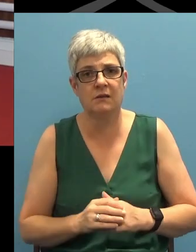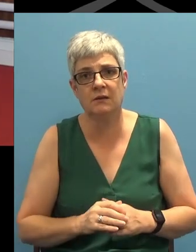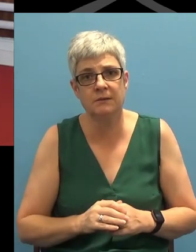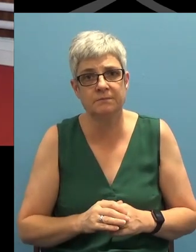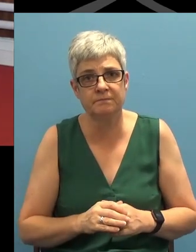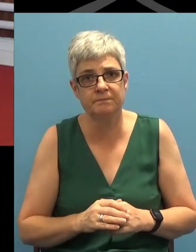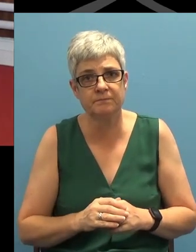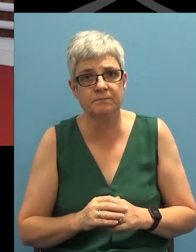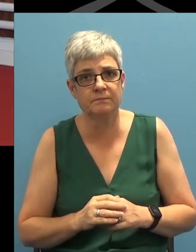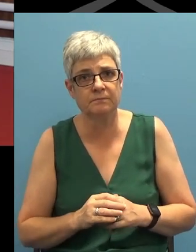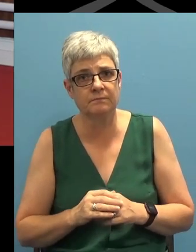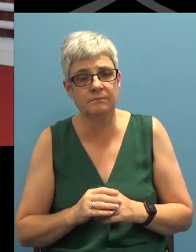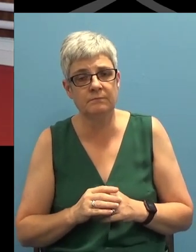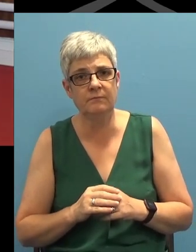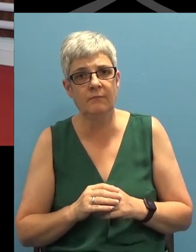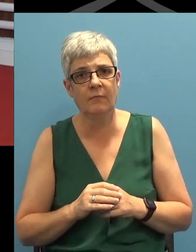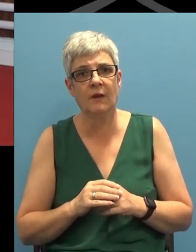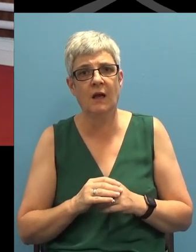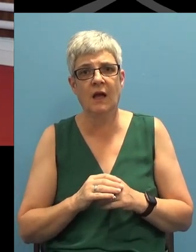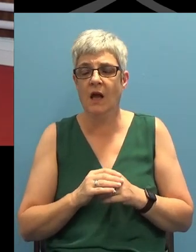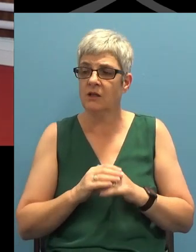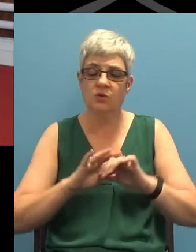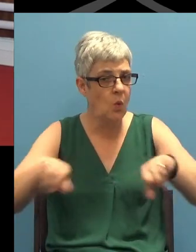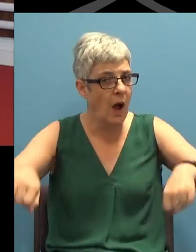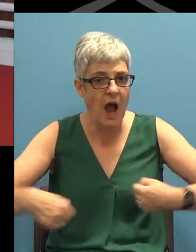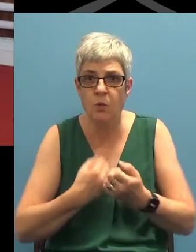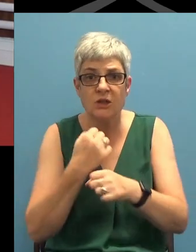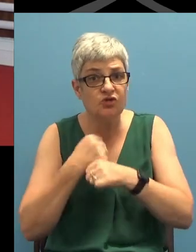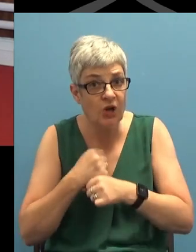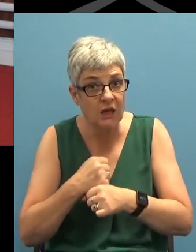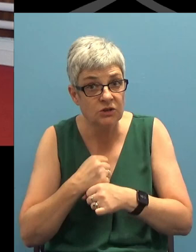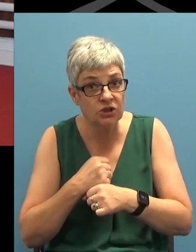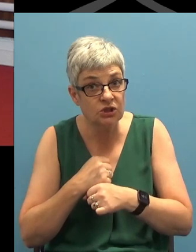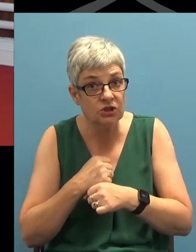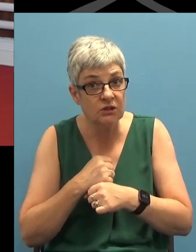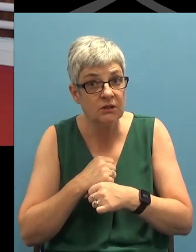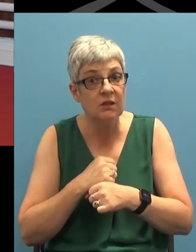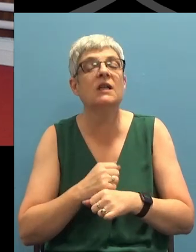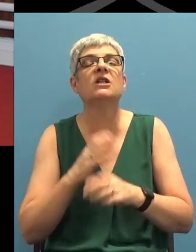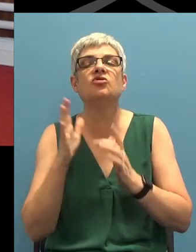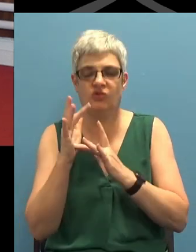importance. It's not our church, it's Jesus' church.